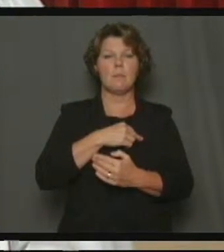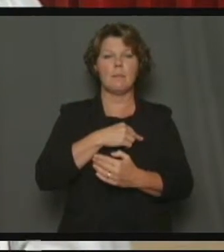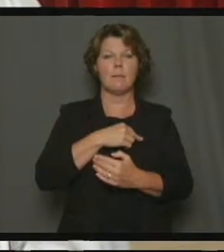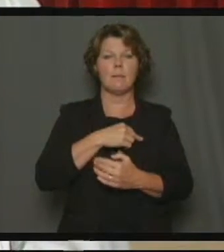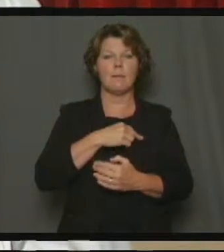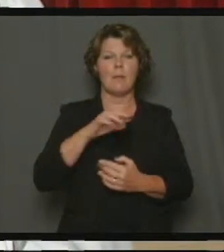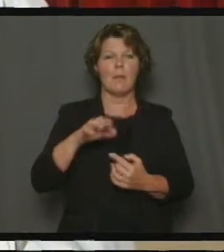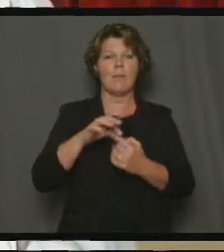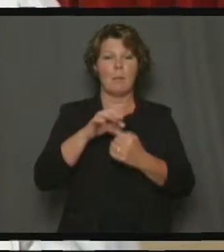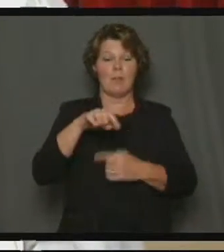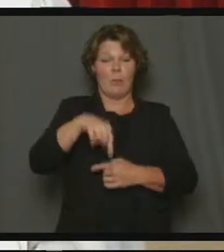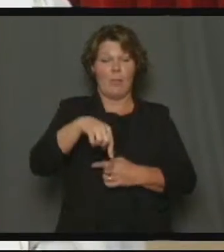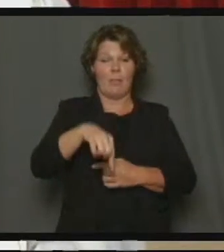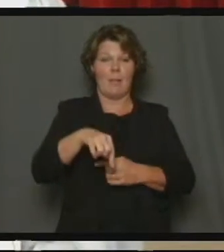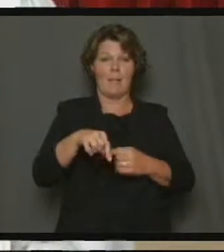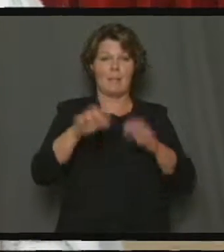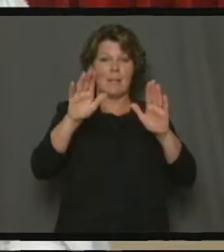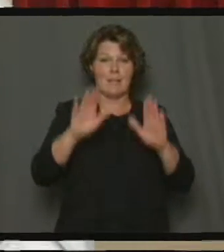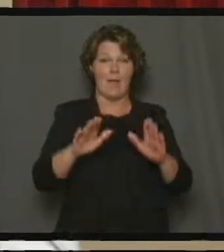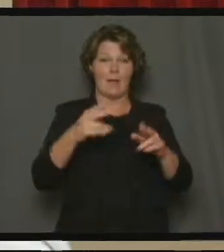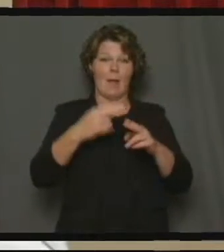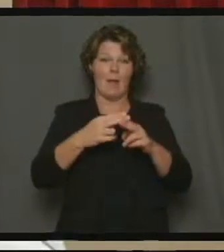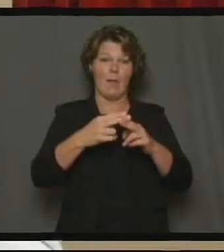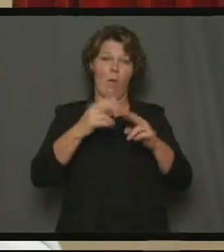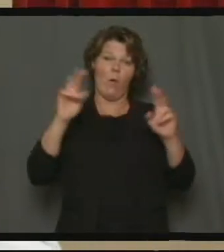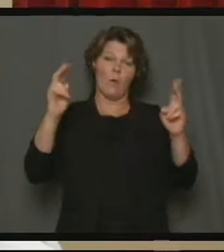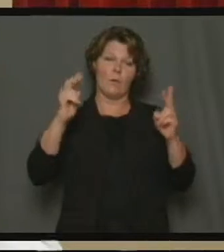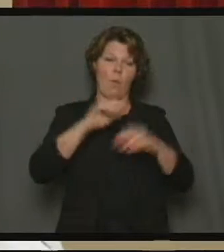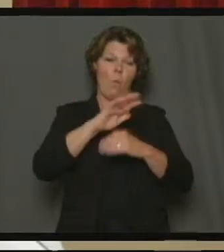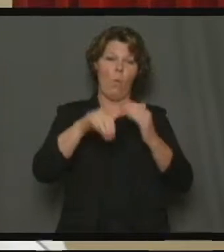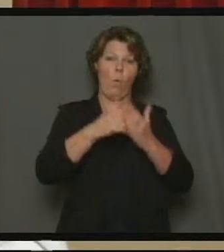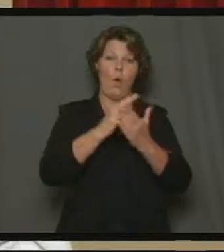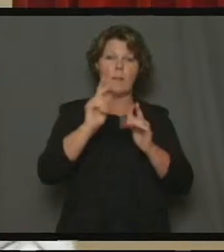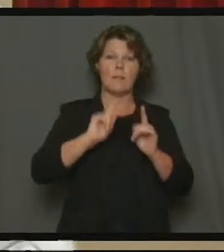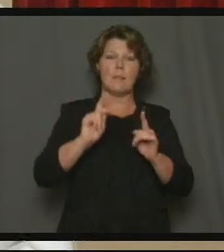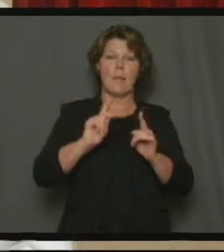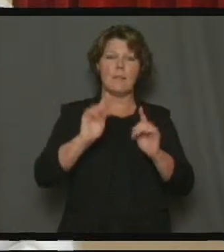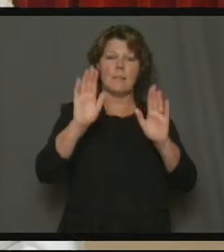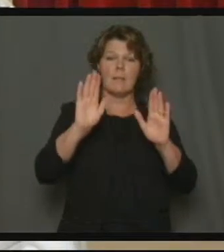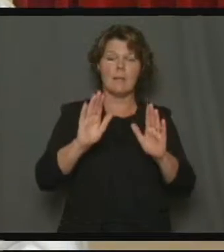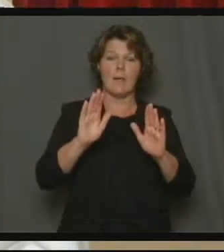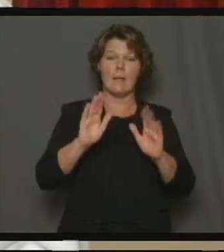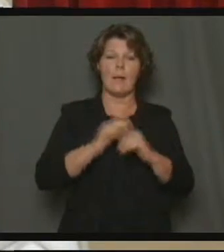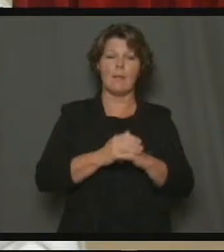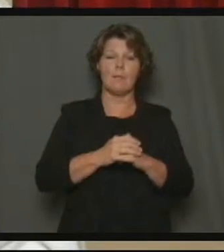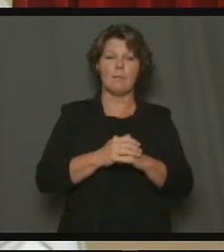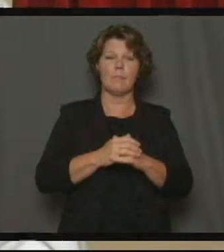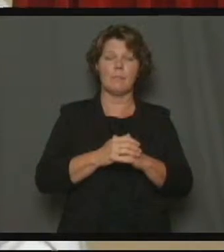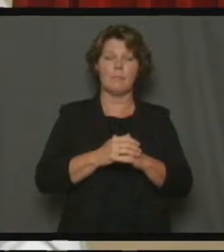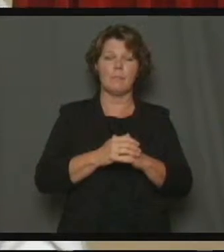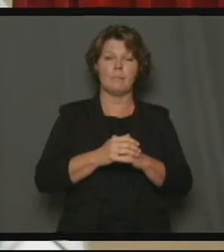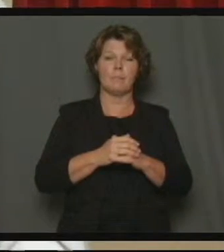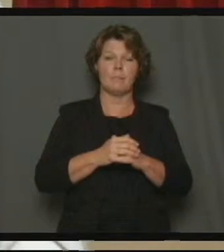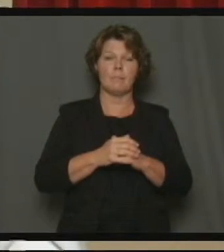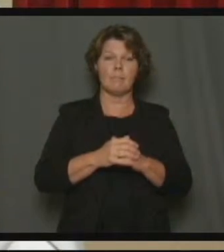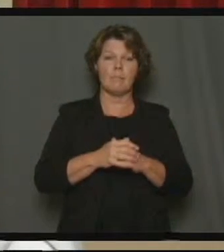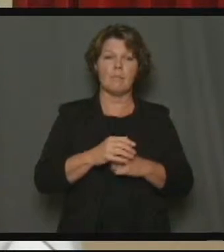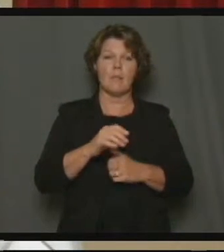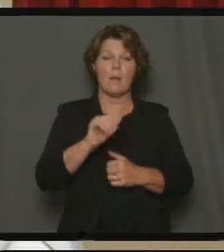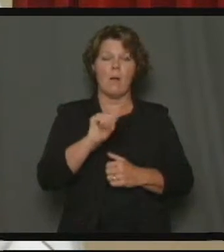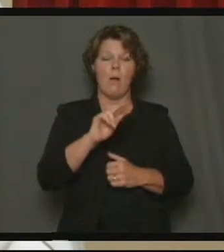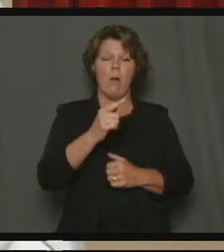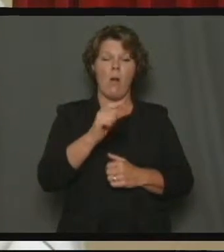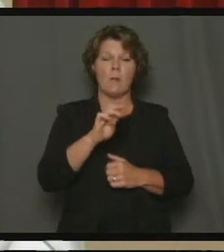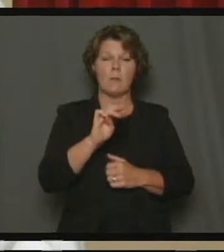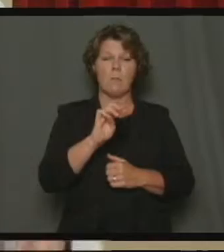All Saints Sunday. So the Apology of the Augsburg Confessions tells us in Article